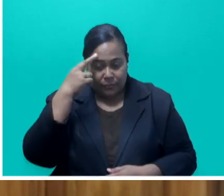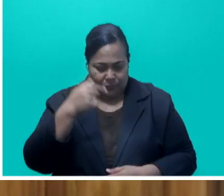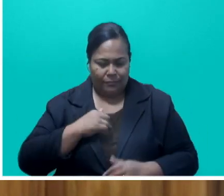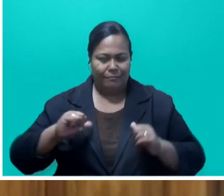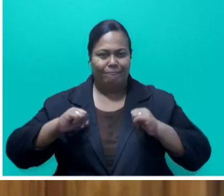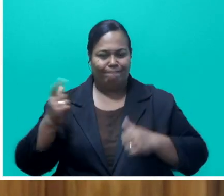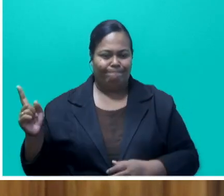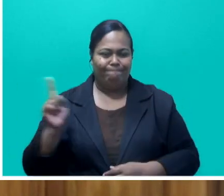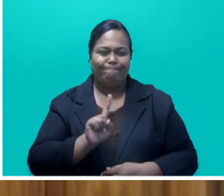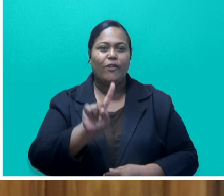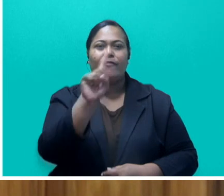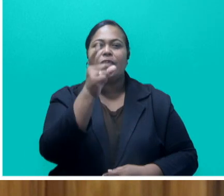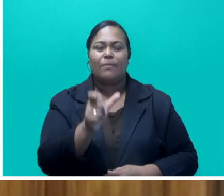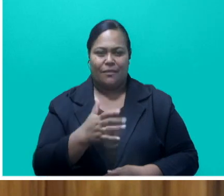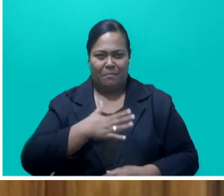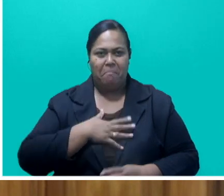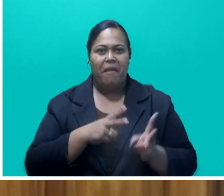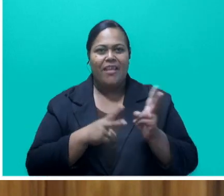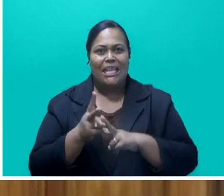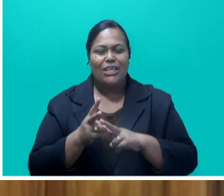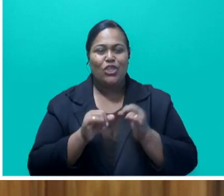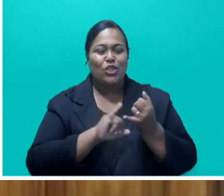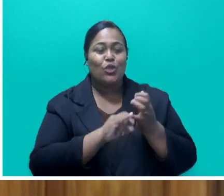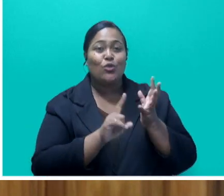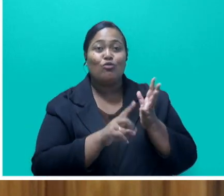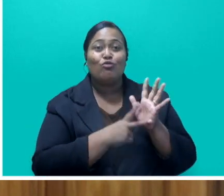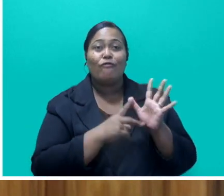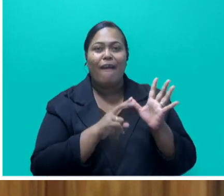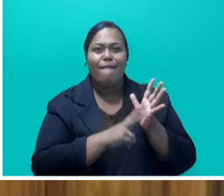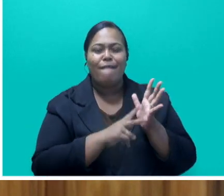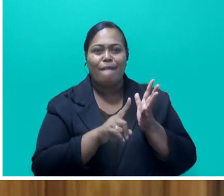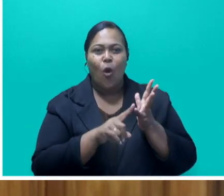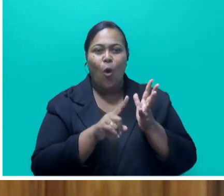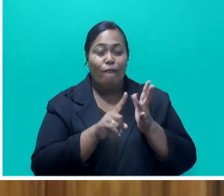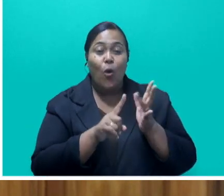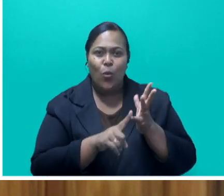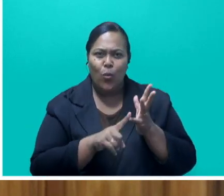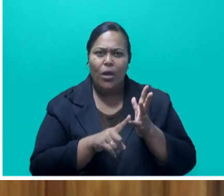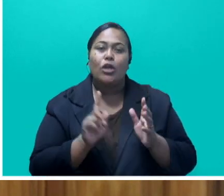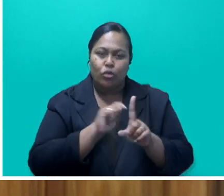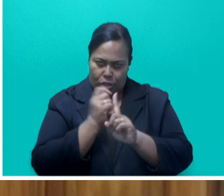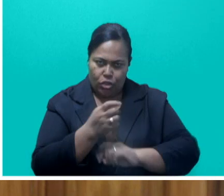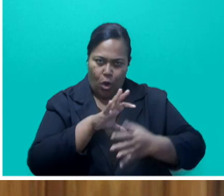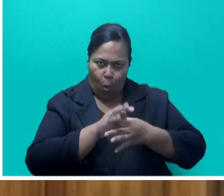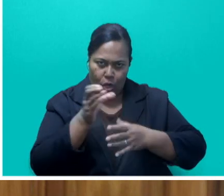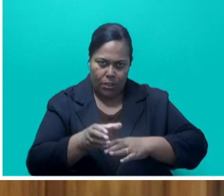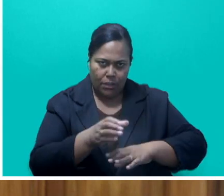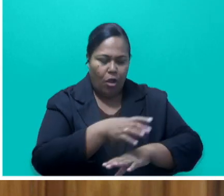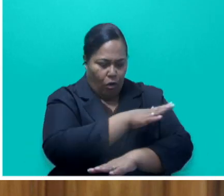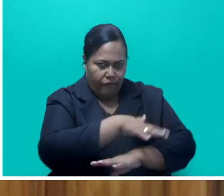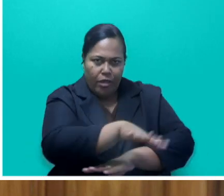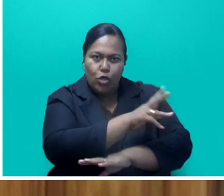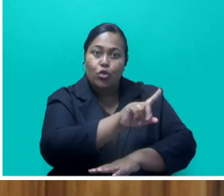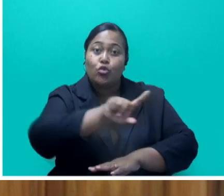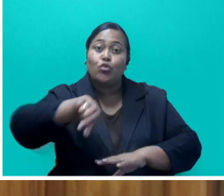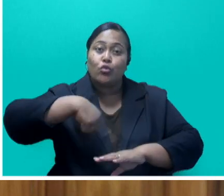from my village in Subabo, the traditional owners of the Suba Peninsula, to be elected Member of Parliament.